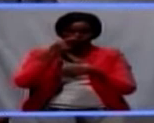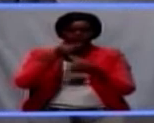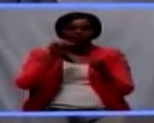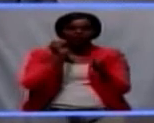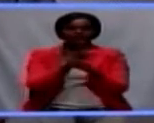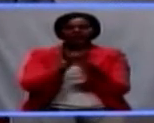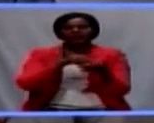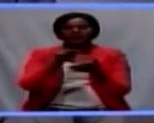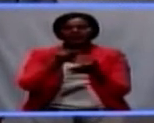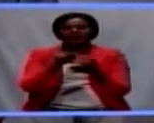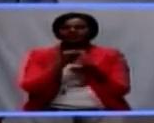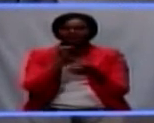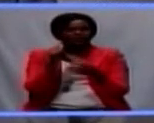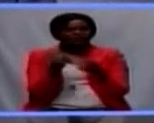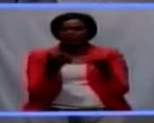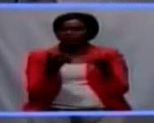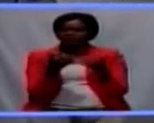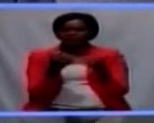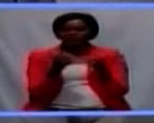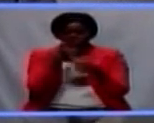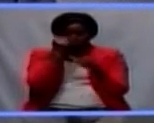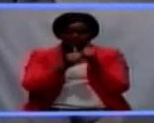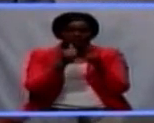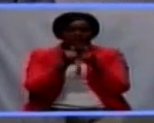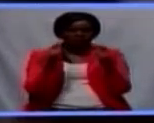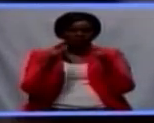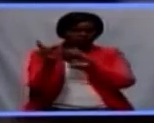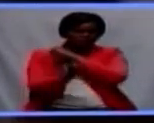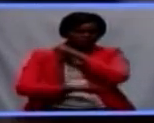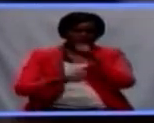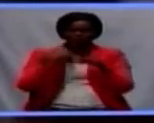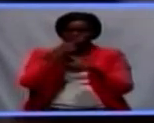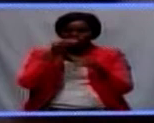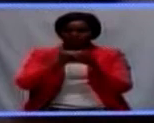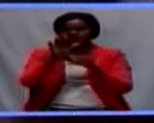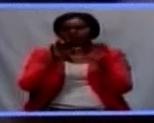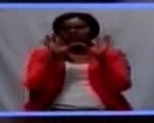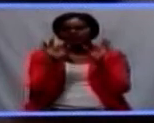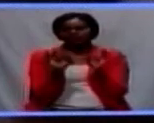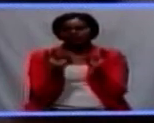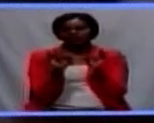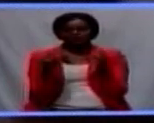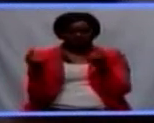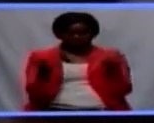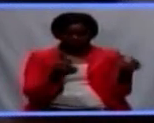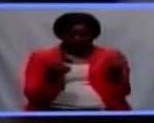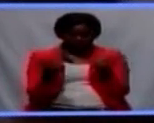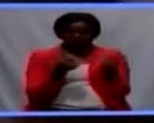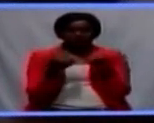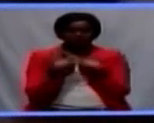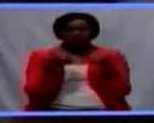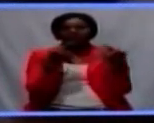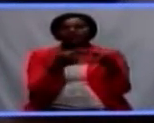pay, they were being discouraged by the huge penalties and interest that were sitting on their accounts. And this situation has been going on. If you